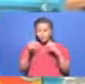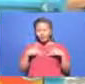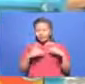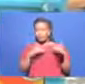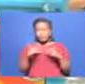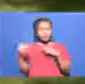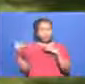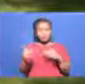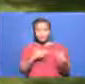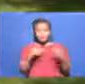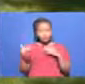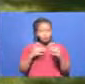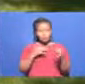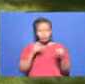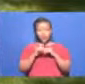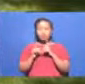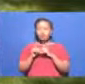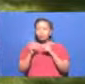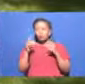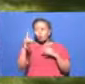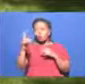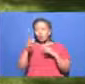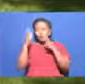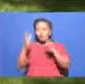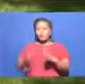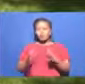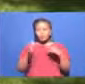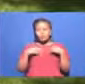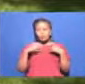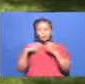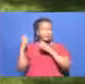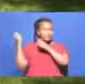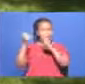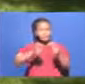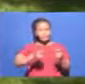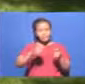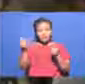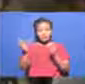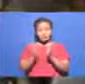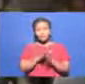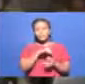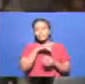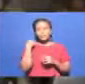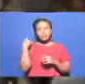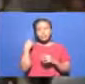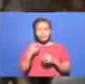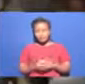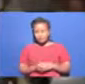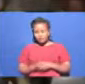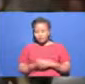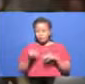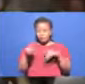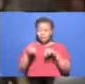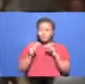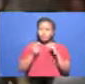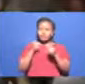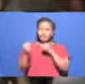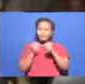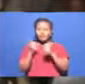a scuffle and one of them hitting the other with a jembe, allegedly killing him on the spot. Wakapigana hapo, hapo ndio